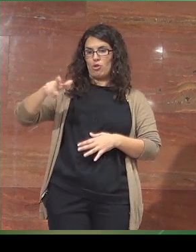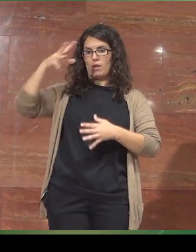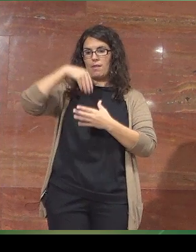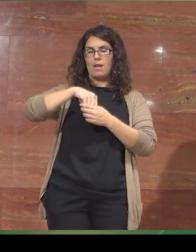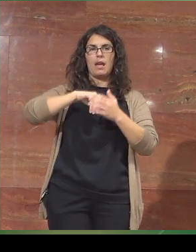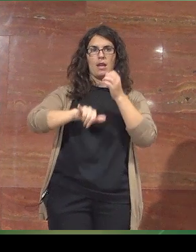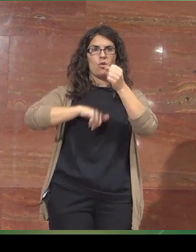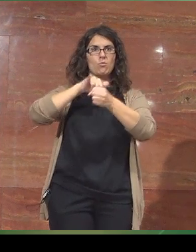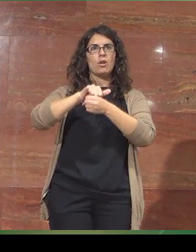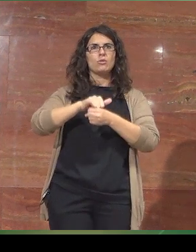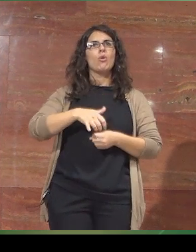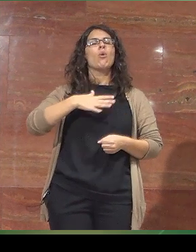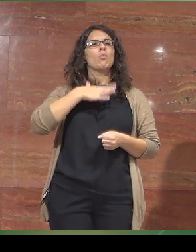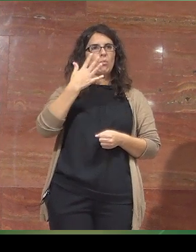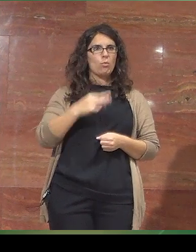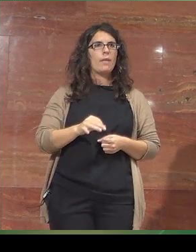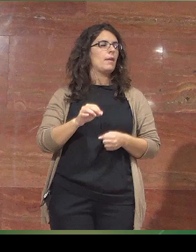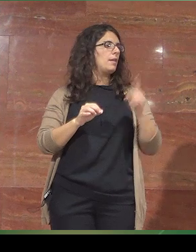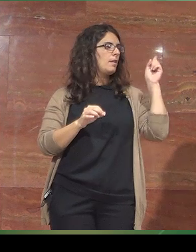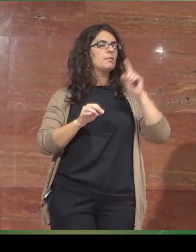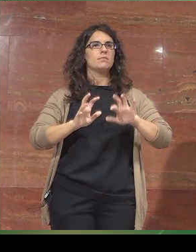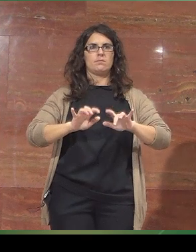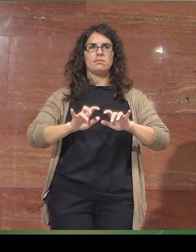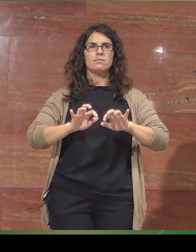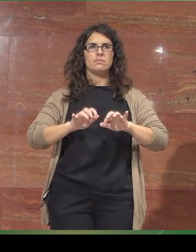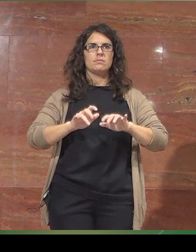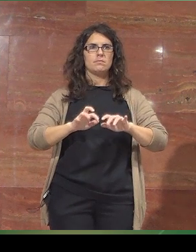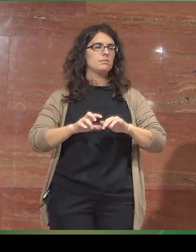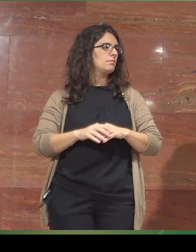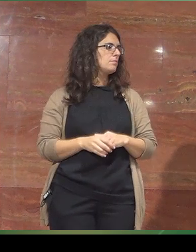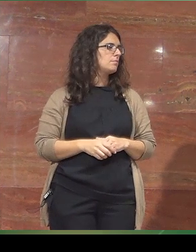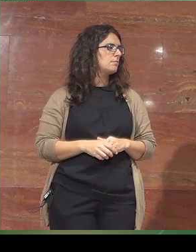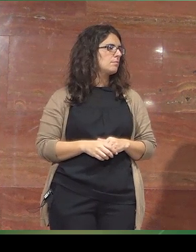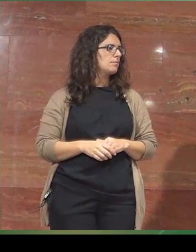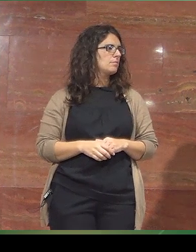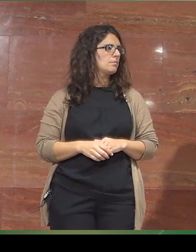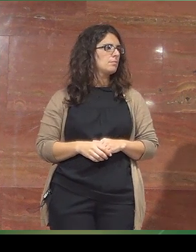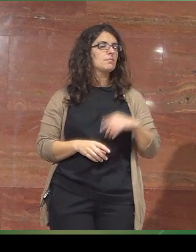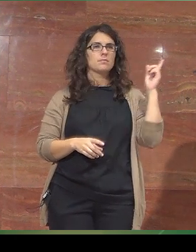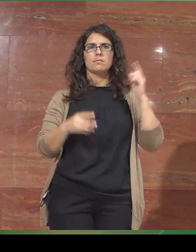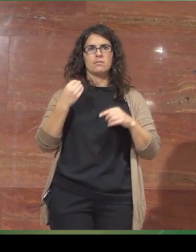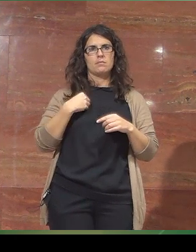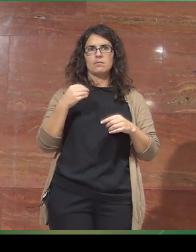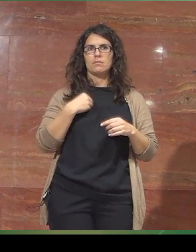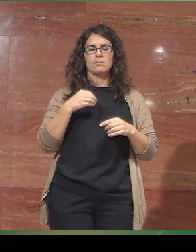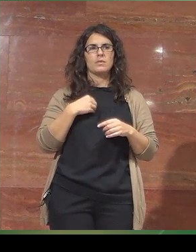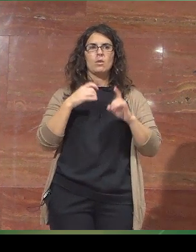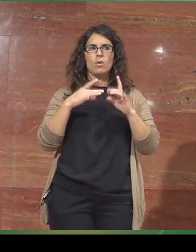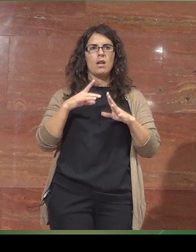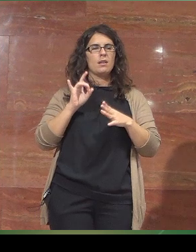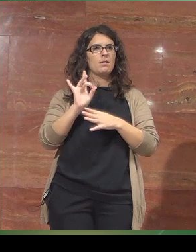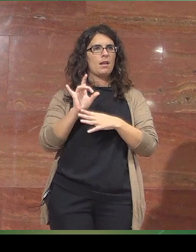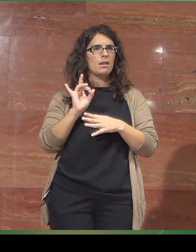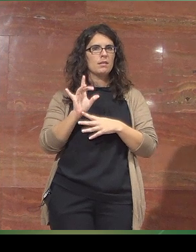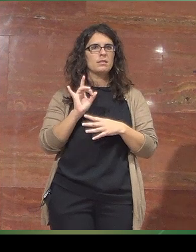every time the same elements, and you have it on the letters, you have it on the print, and you have it also on